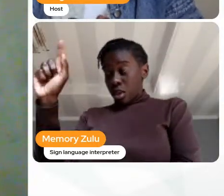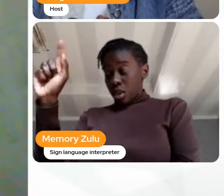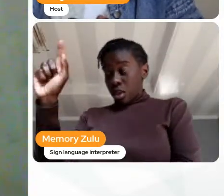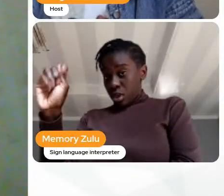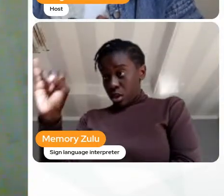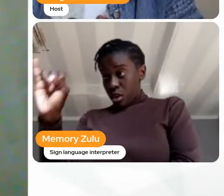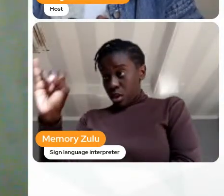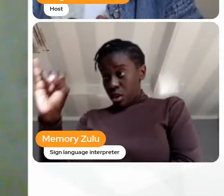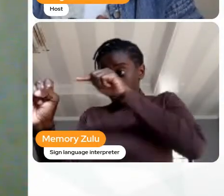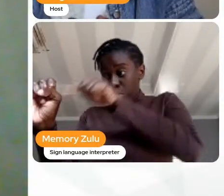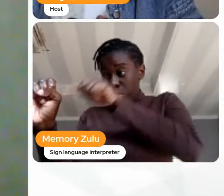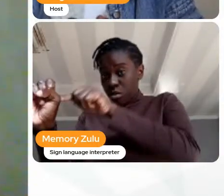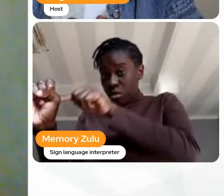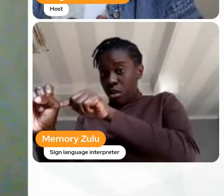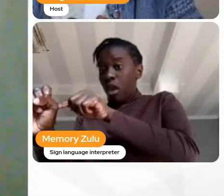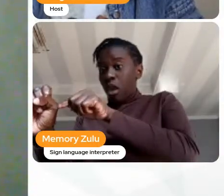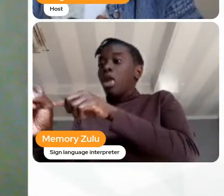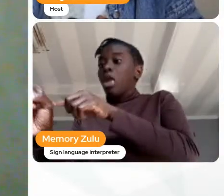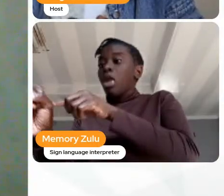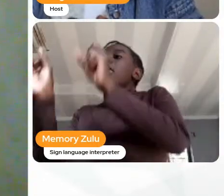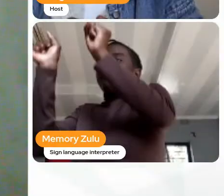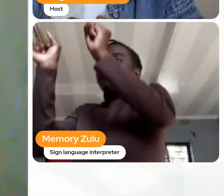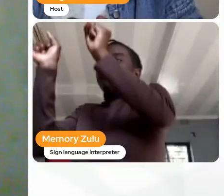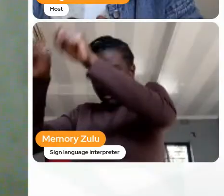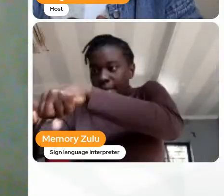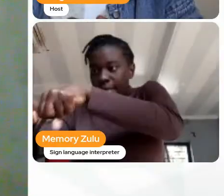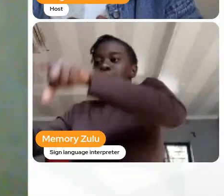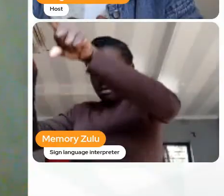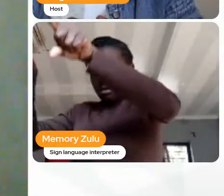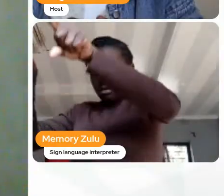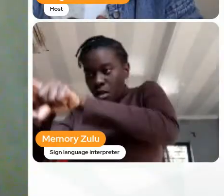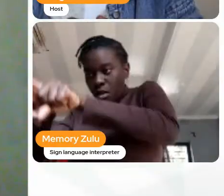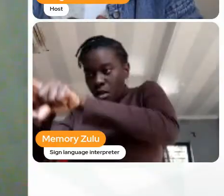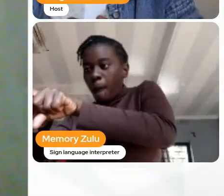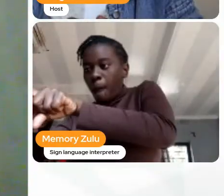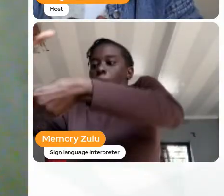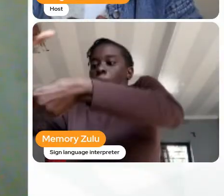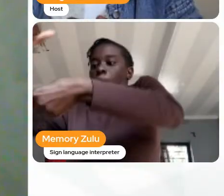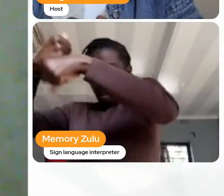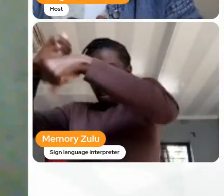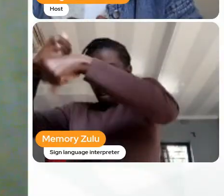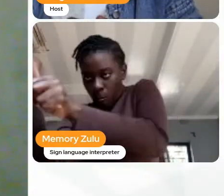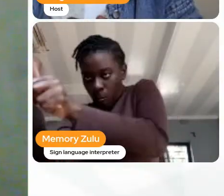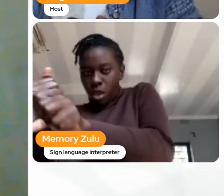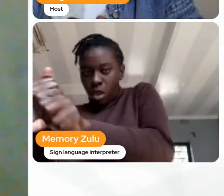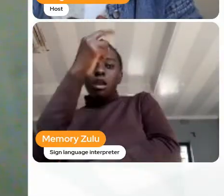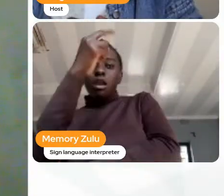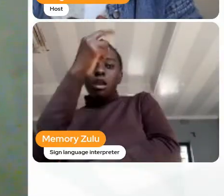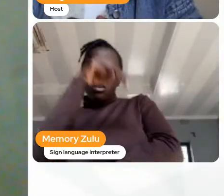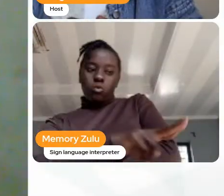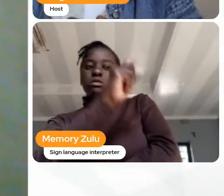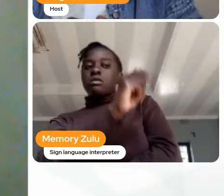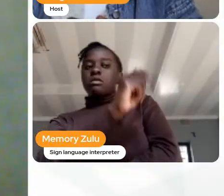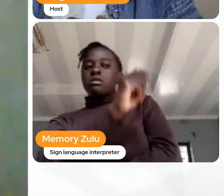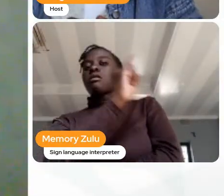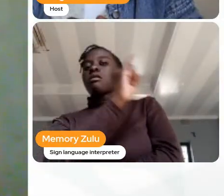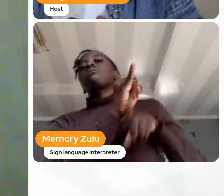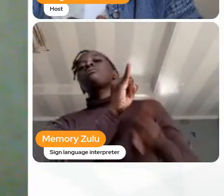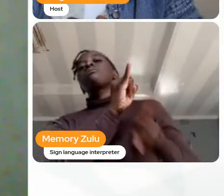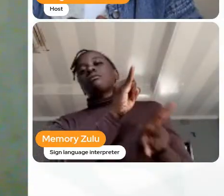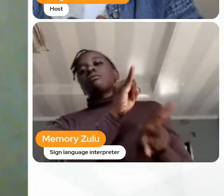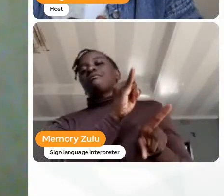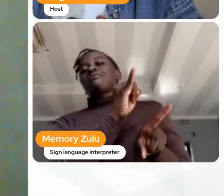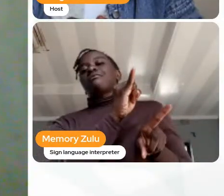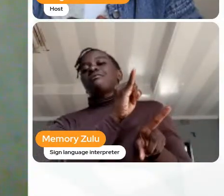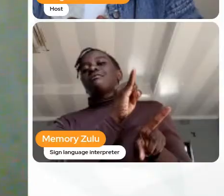because it affects the urinary system. So that's how it eventually now becomes a urinary tract